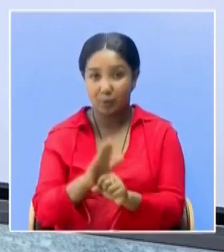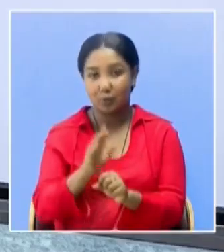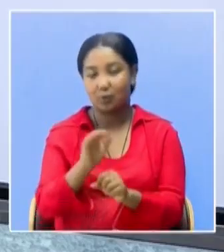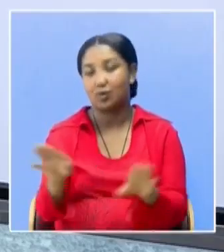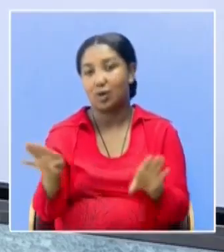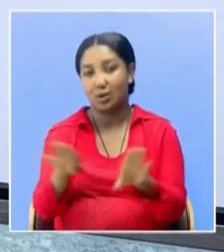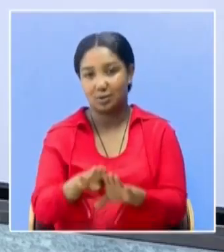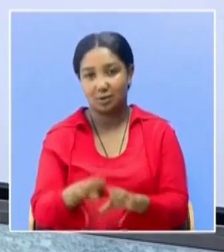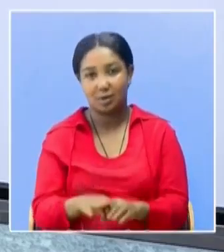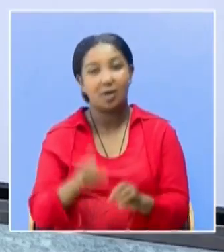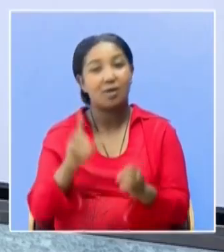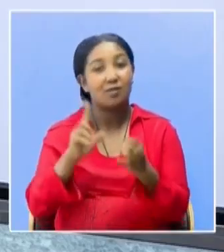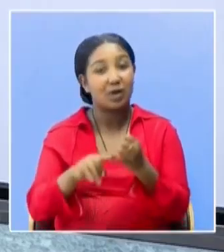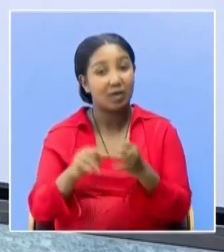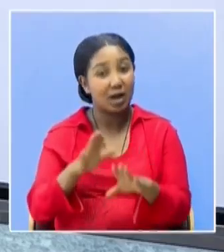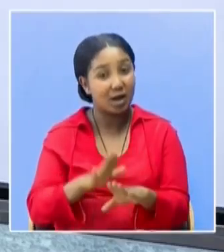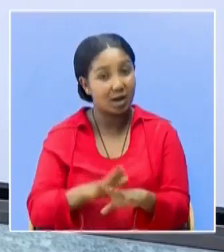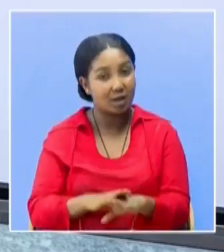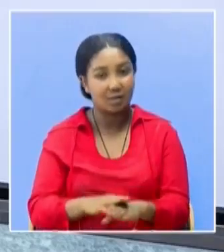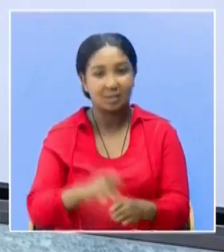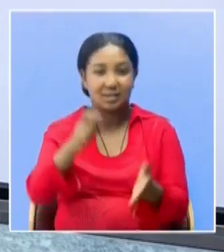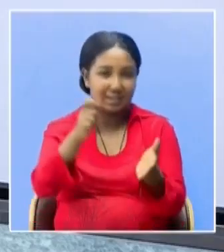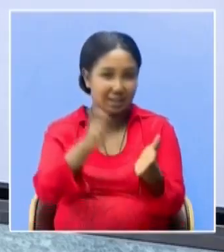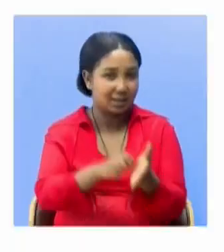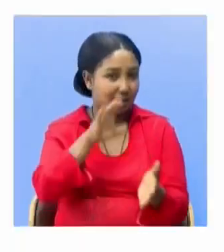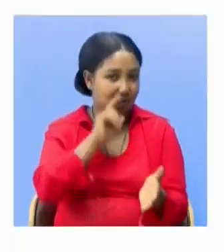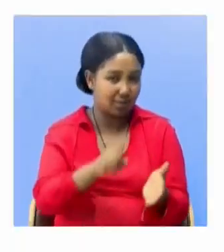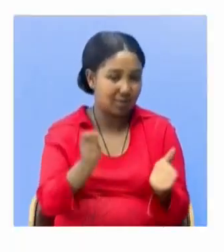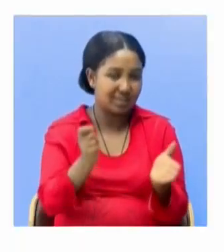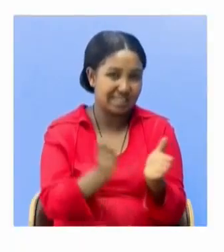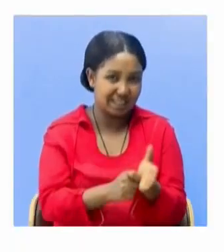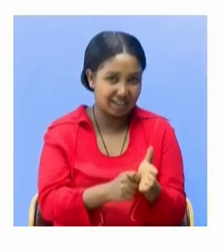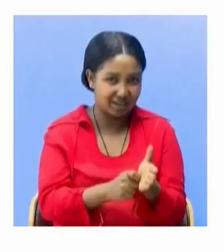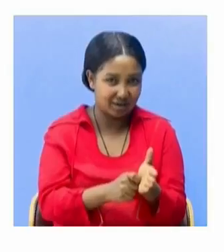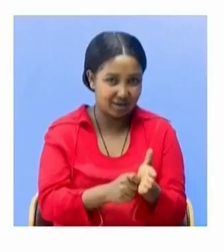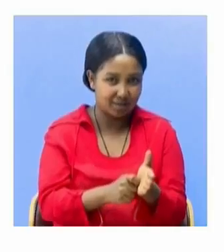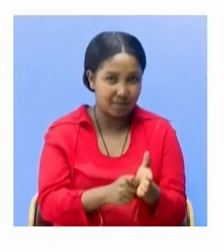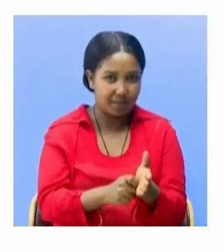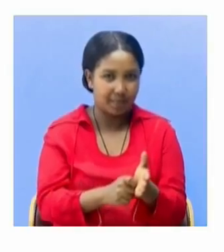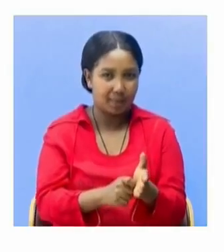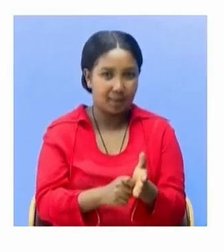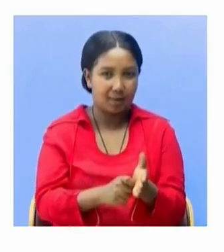clothing. Finally, that is the signature is one part of signature.